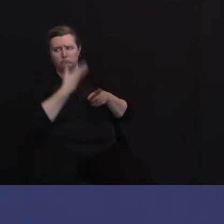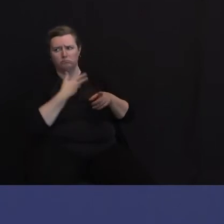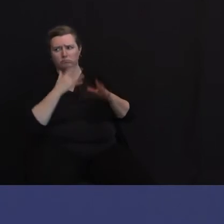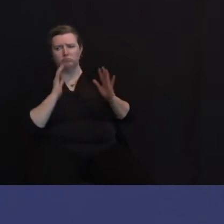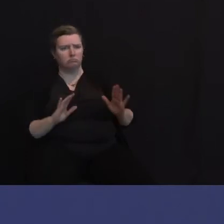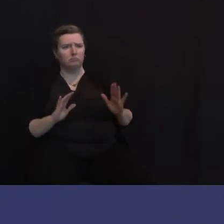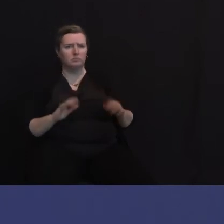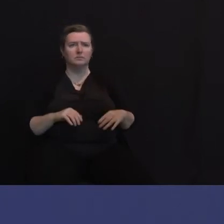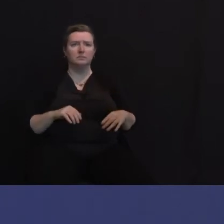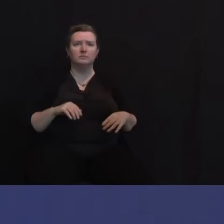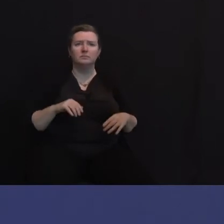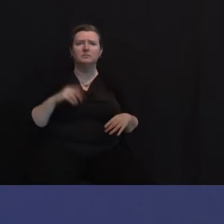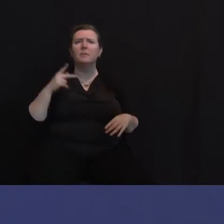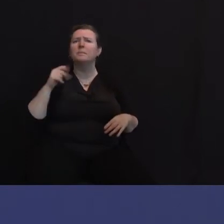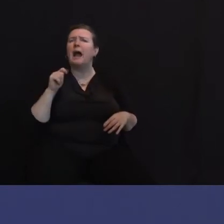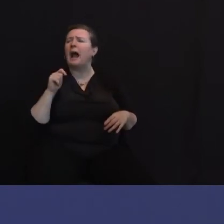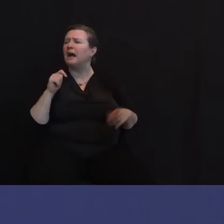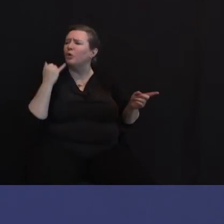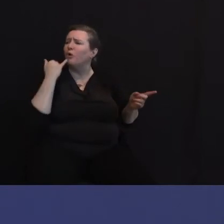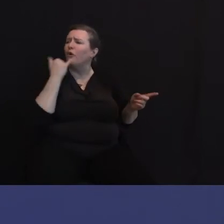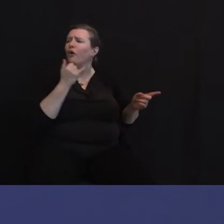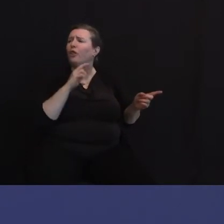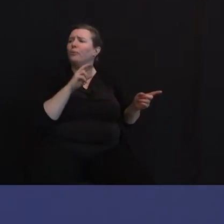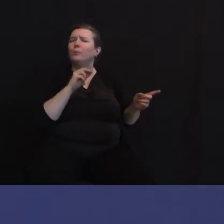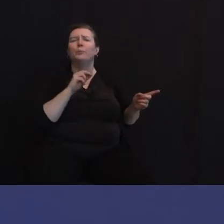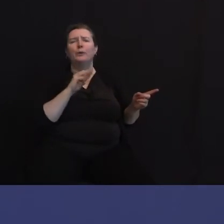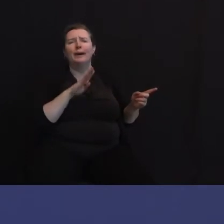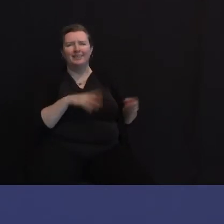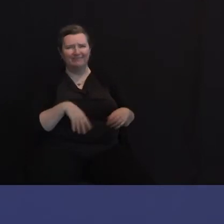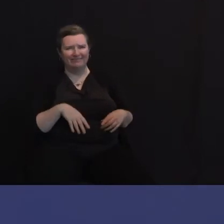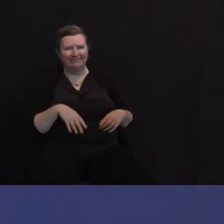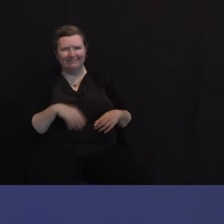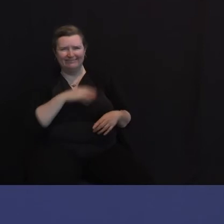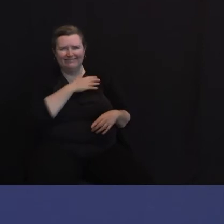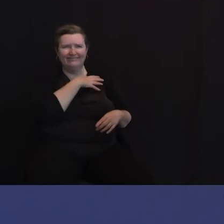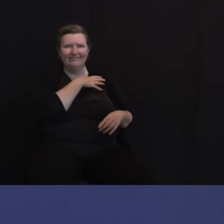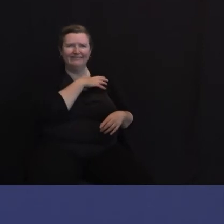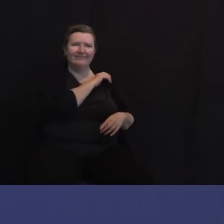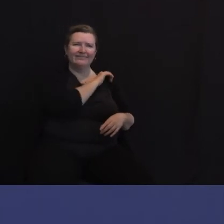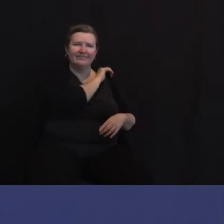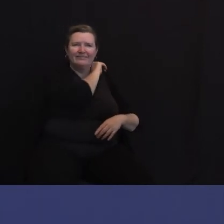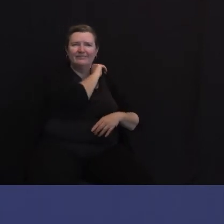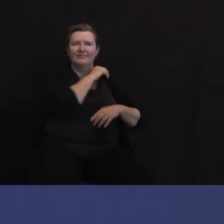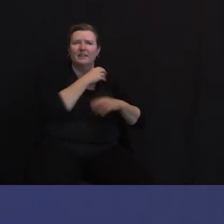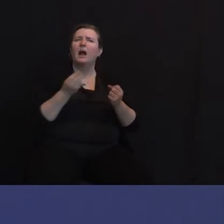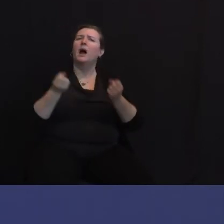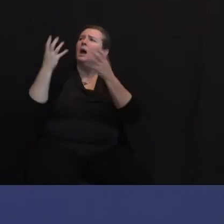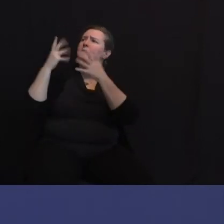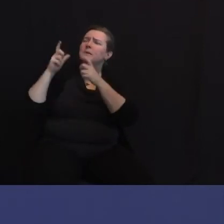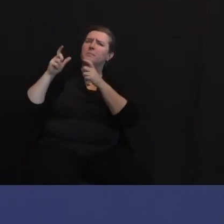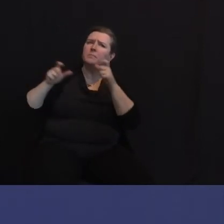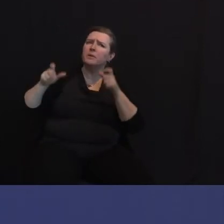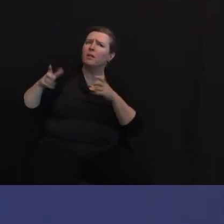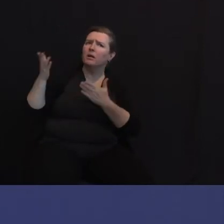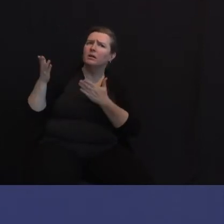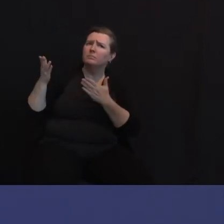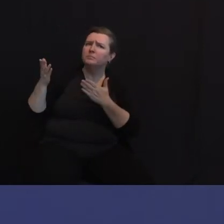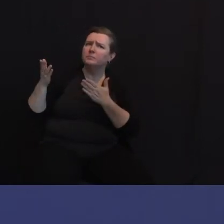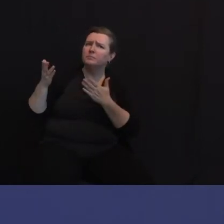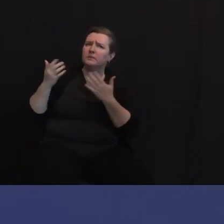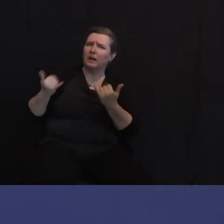And if we don't have it, we'll come back to you offline. Good afternoon. Commissioner, would you be able to clarify how many people you believe are now eligible and what we've been